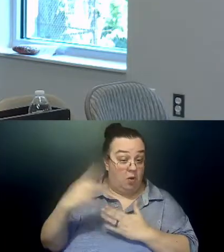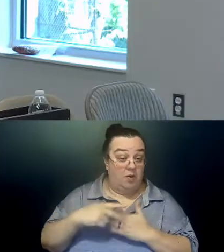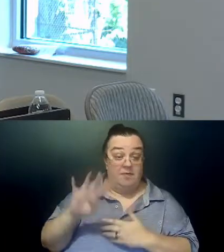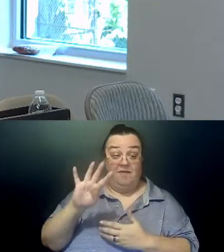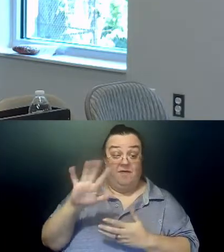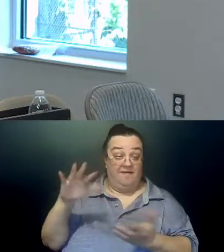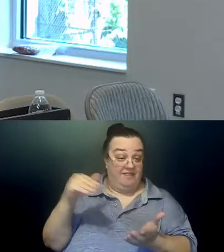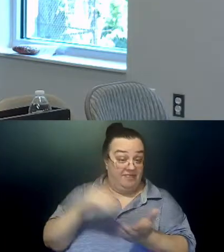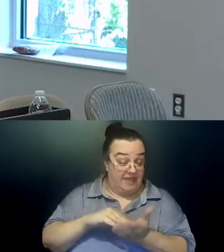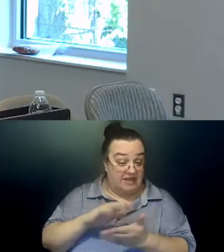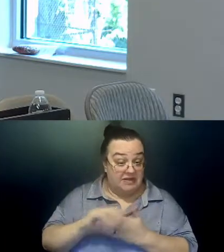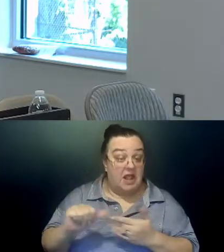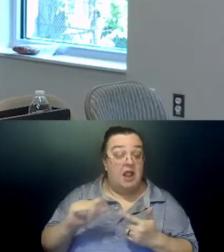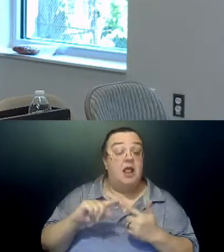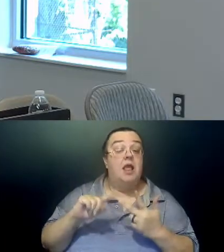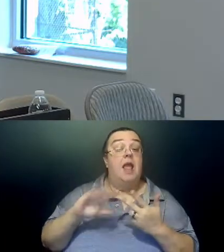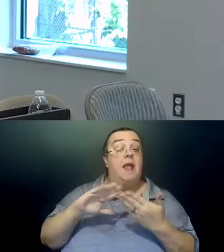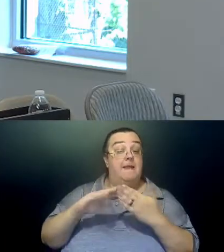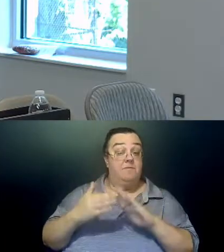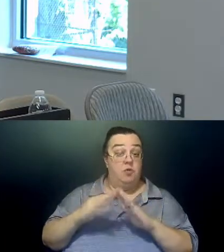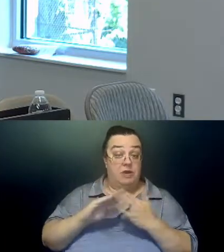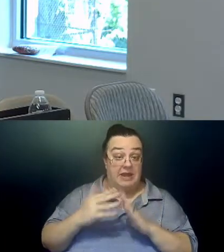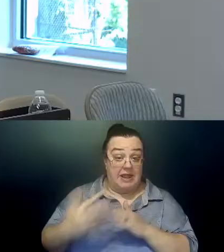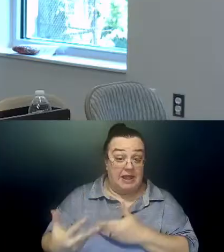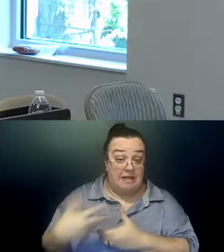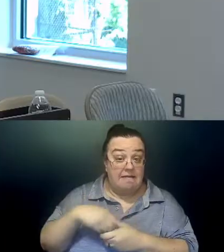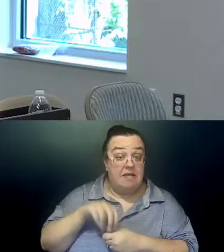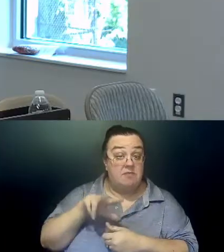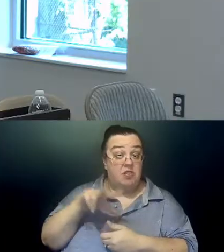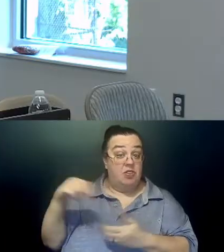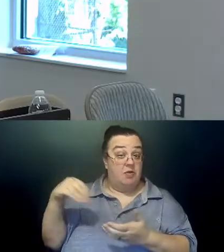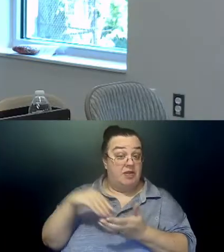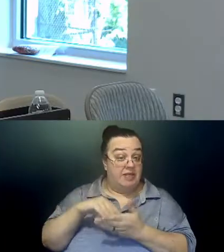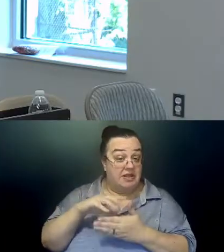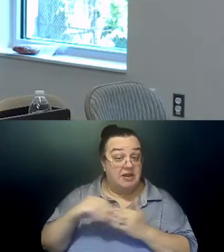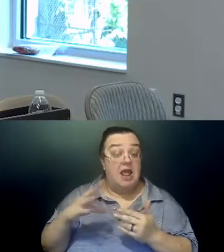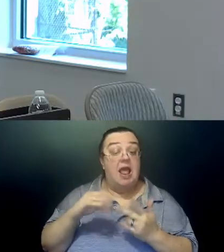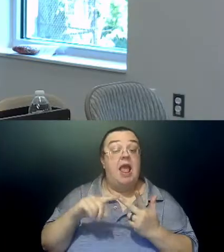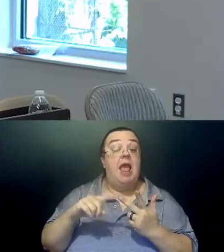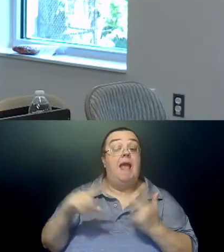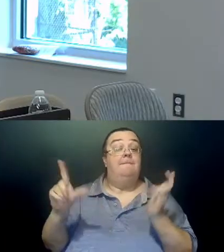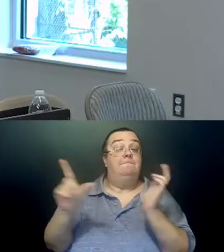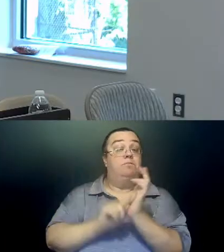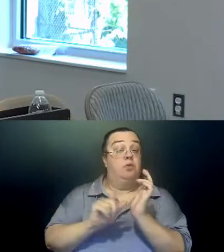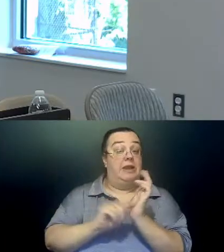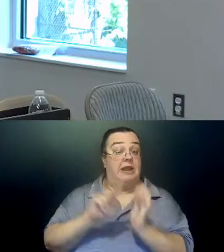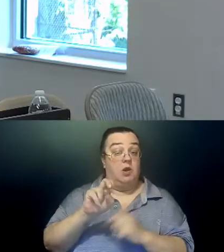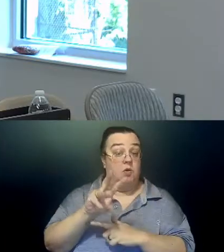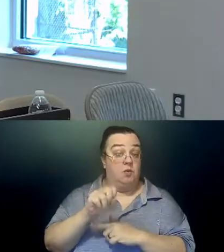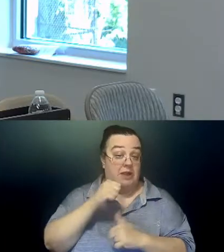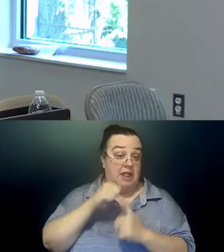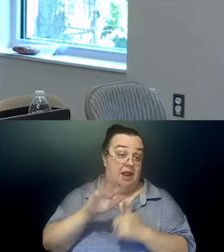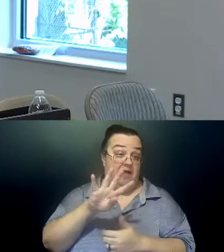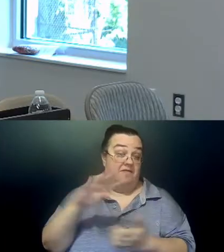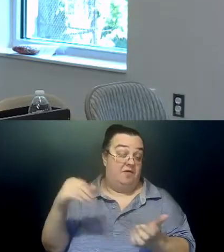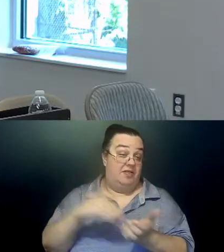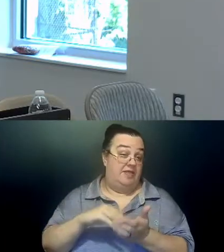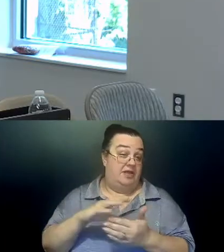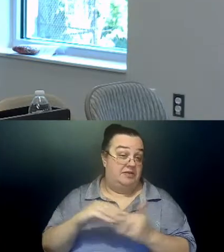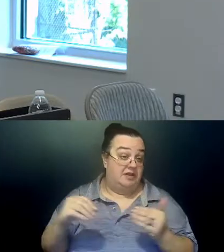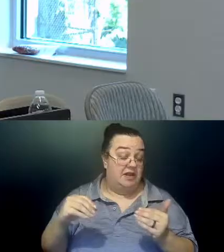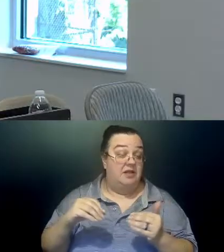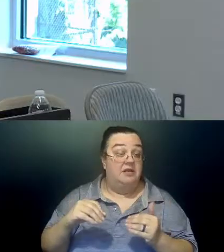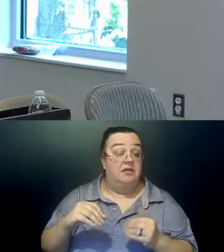$45,000. Community engagement, $30,000. And printing newsletters, $40,000. As